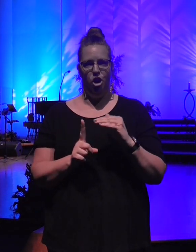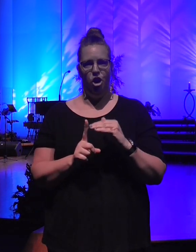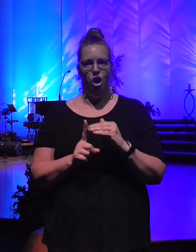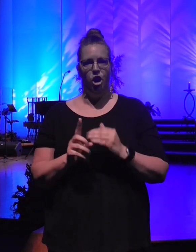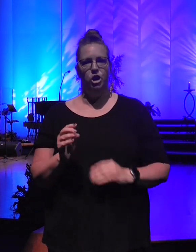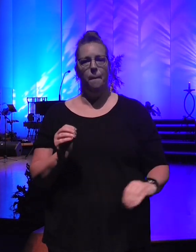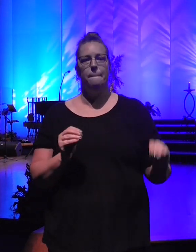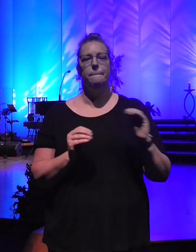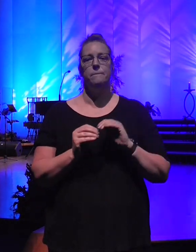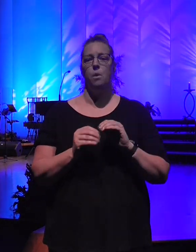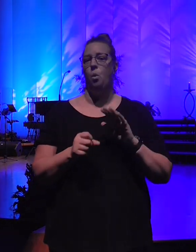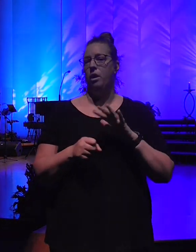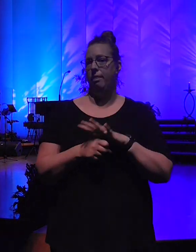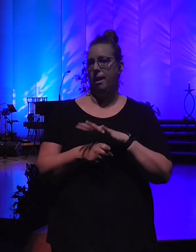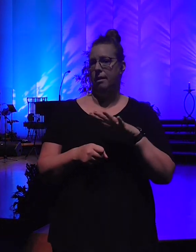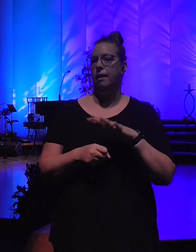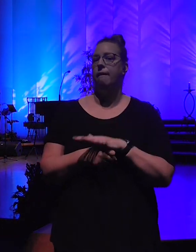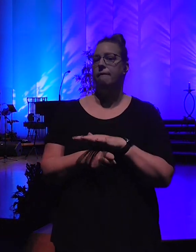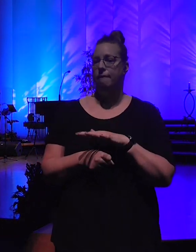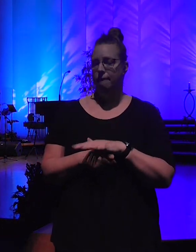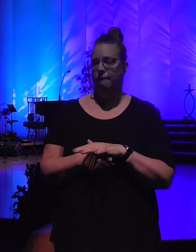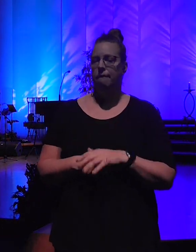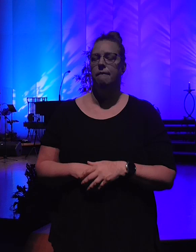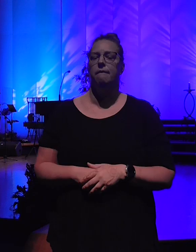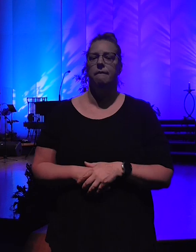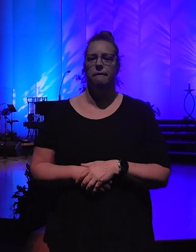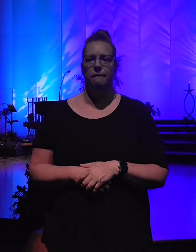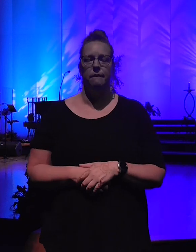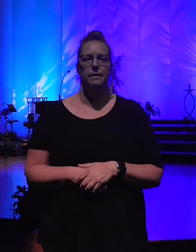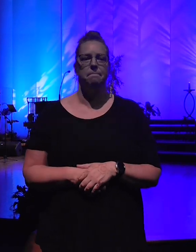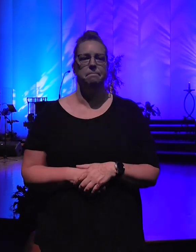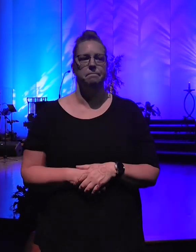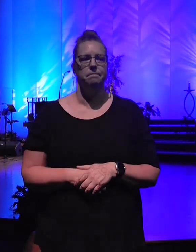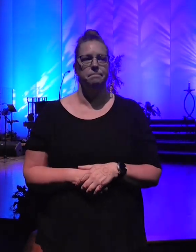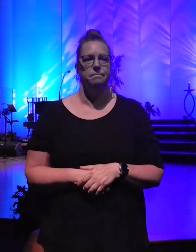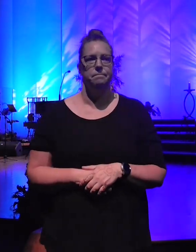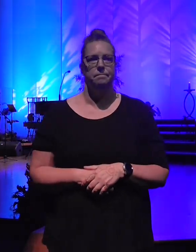than enough.